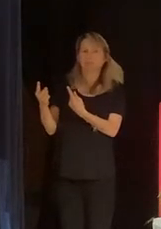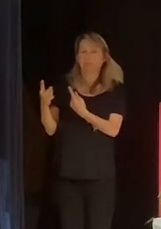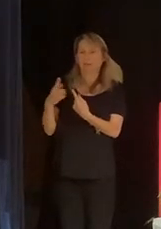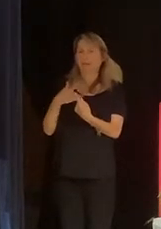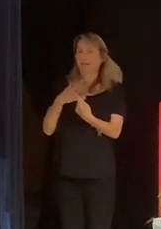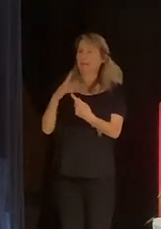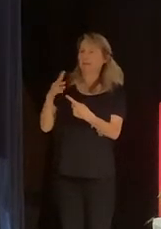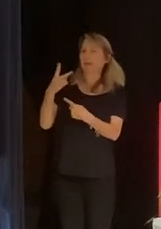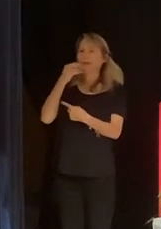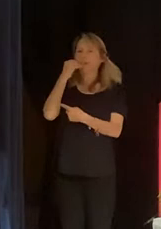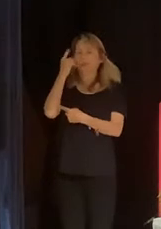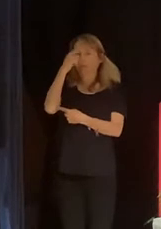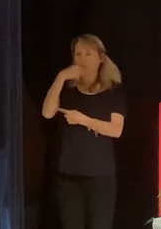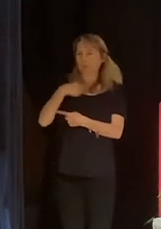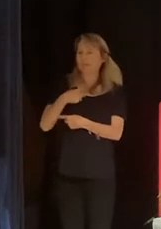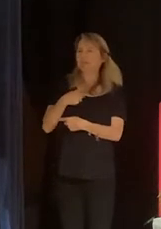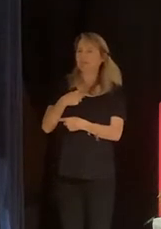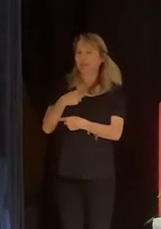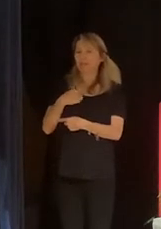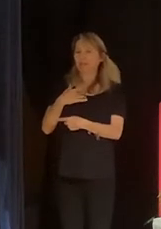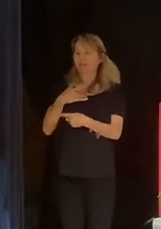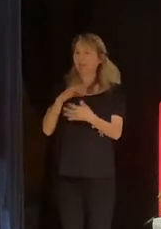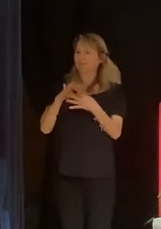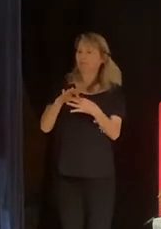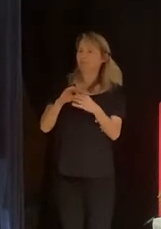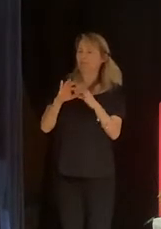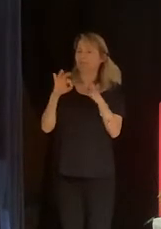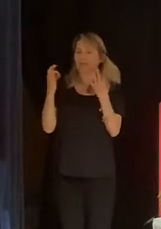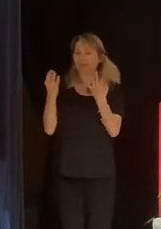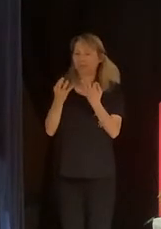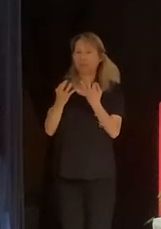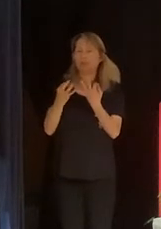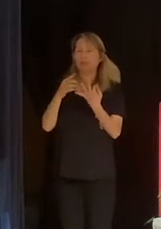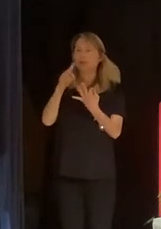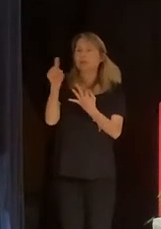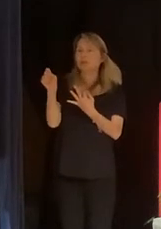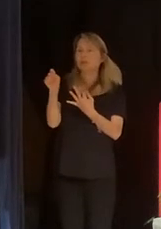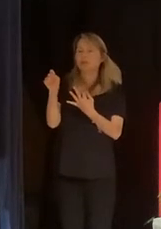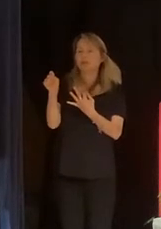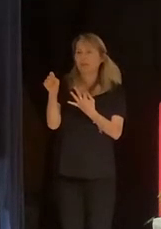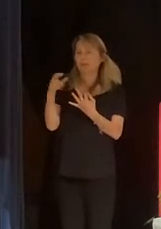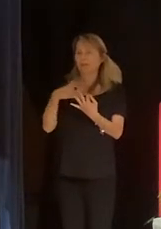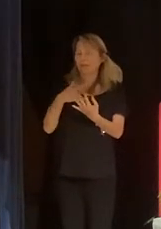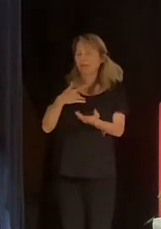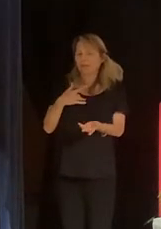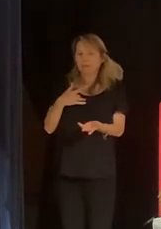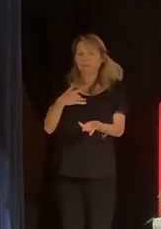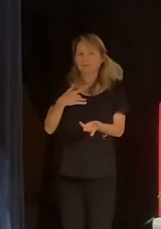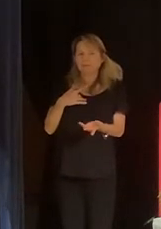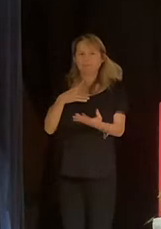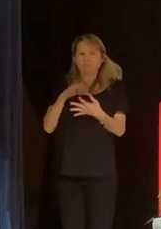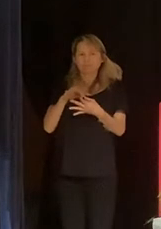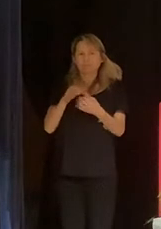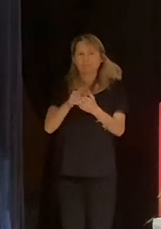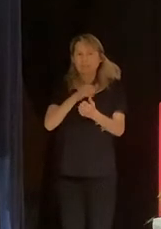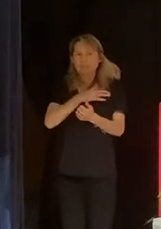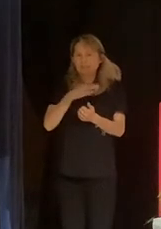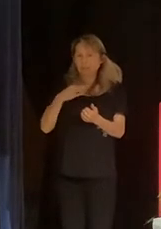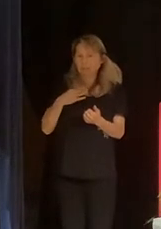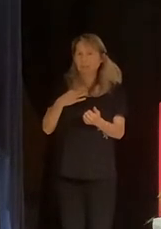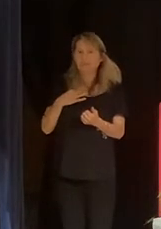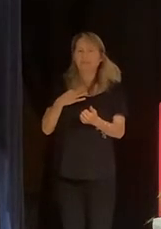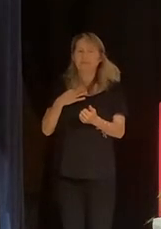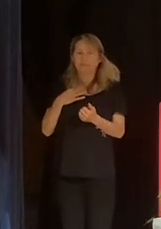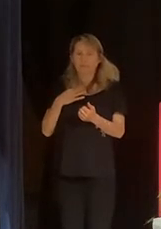second home to me. It feels like family. Drewry is where I can be myself with teaching staff